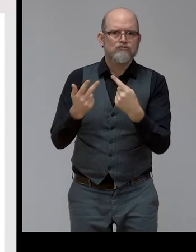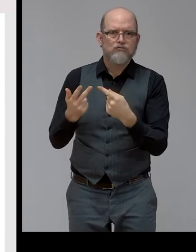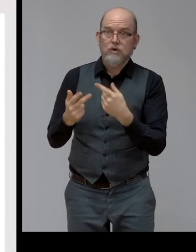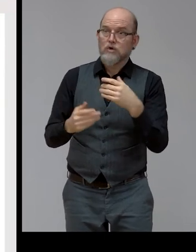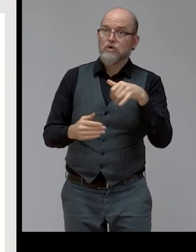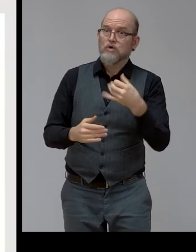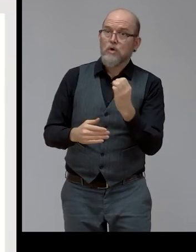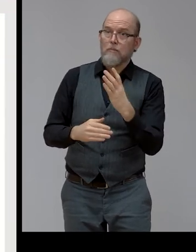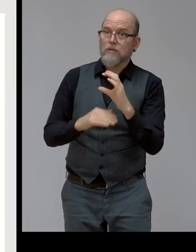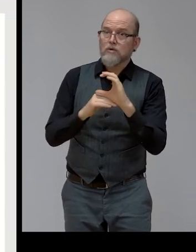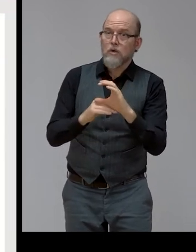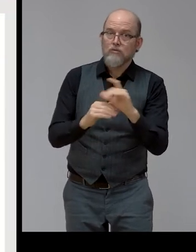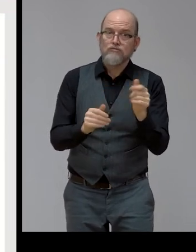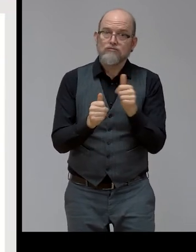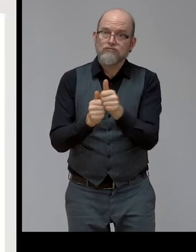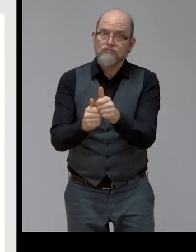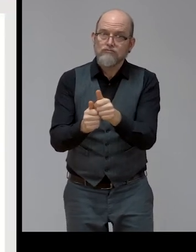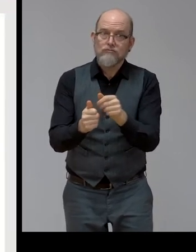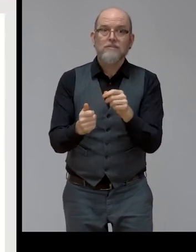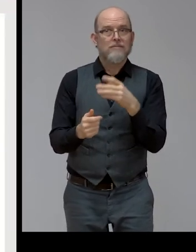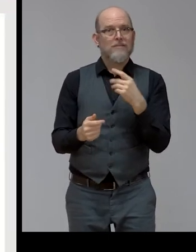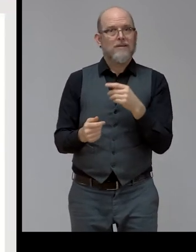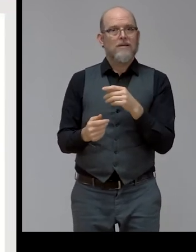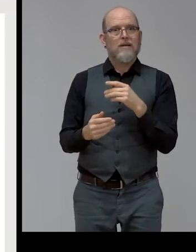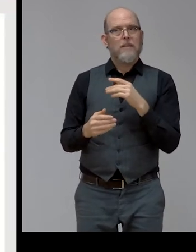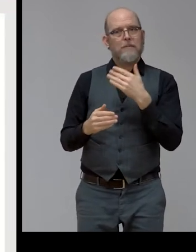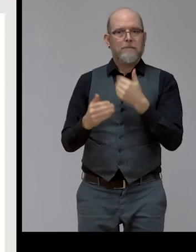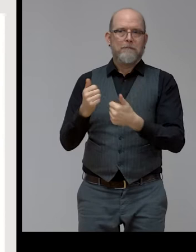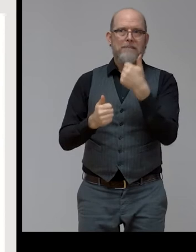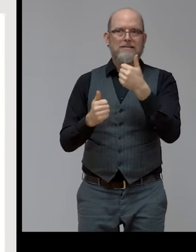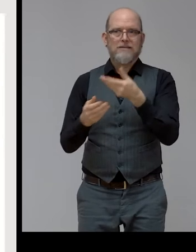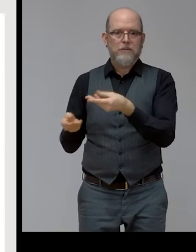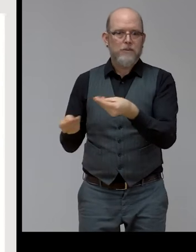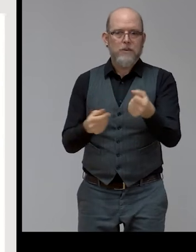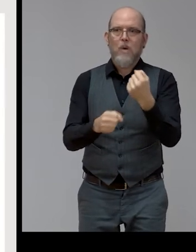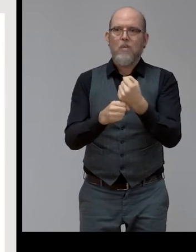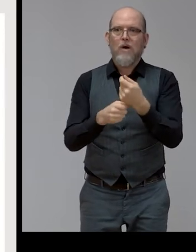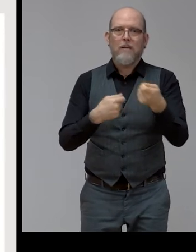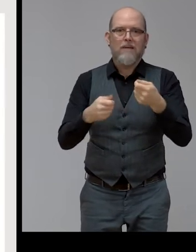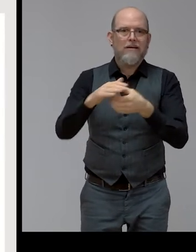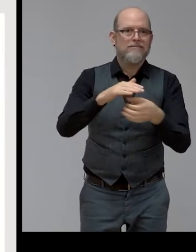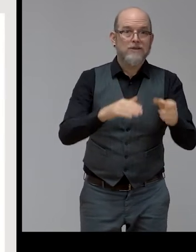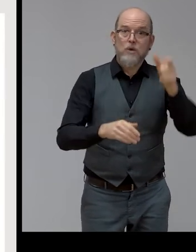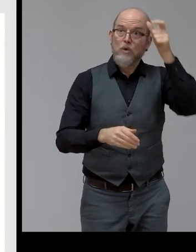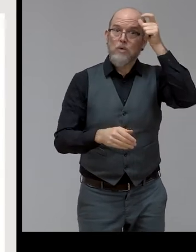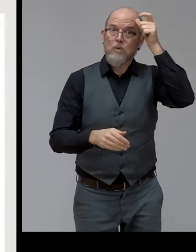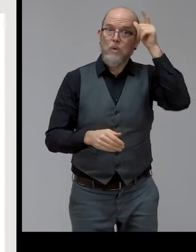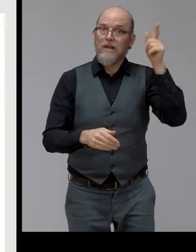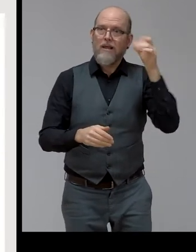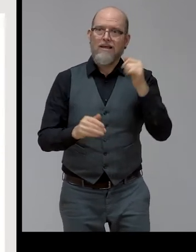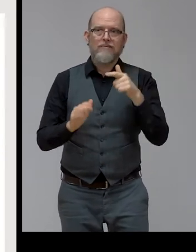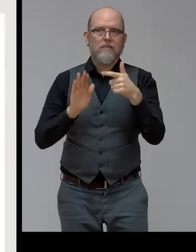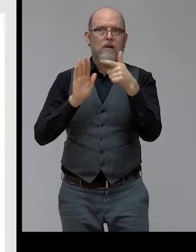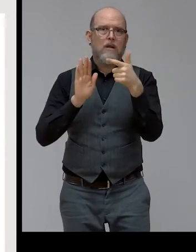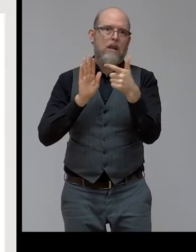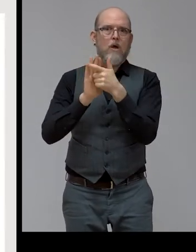syndrome. It's important to note that in Turkey, there is the labor law that says if a company or a